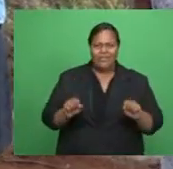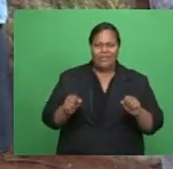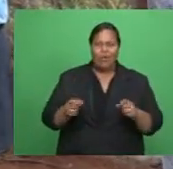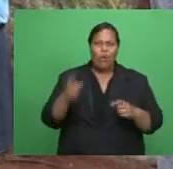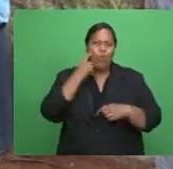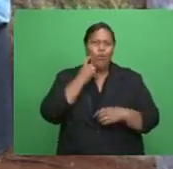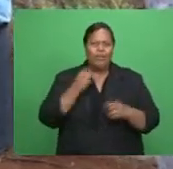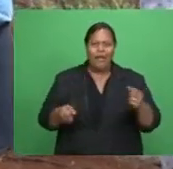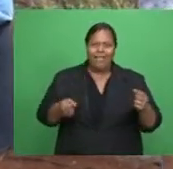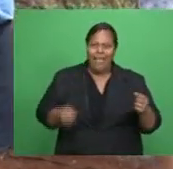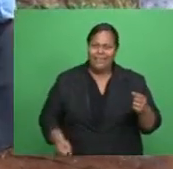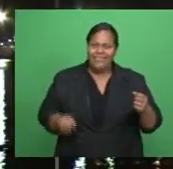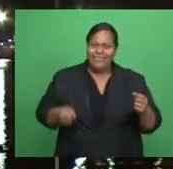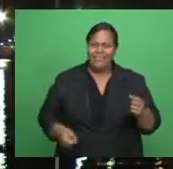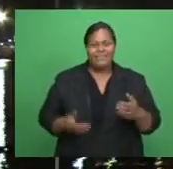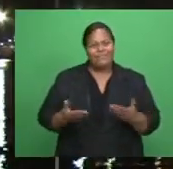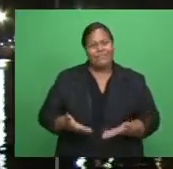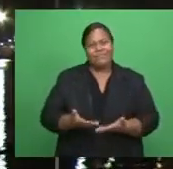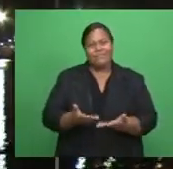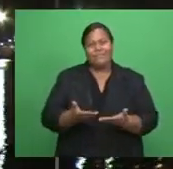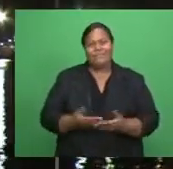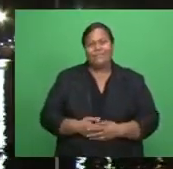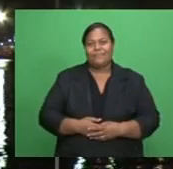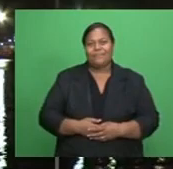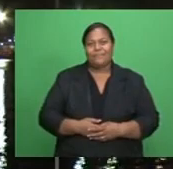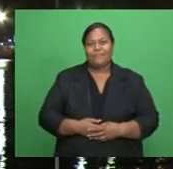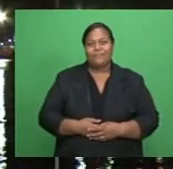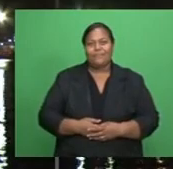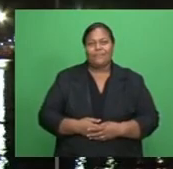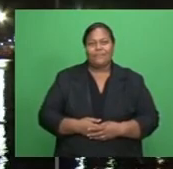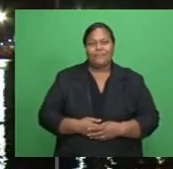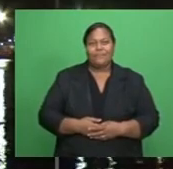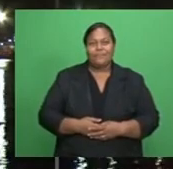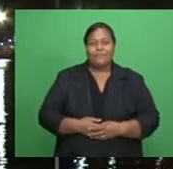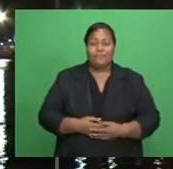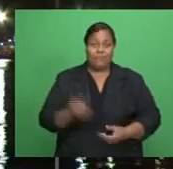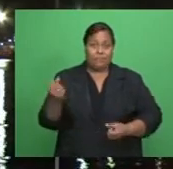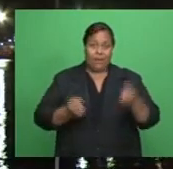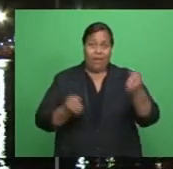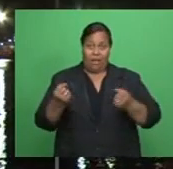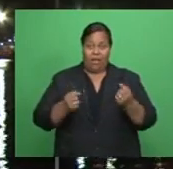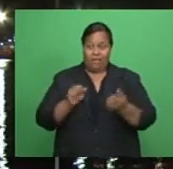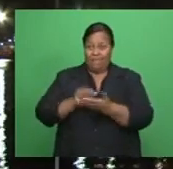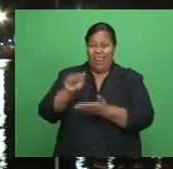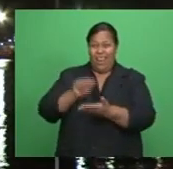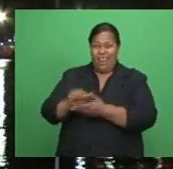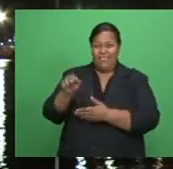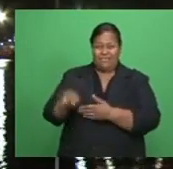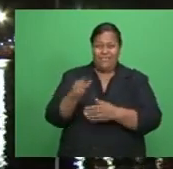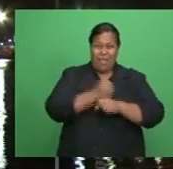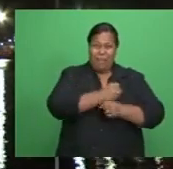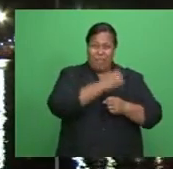Turangaiviu, FBC News. Motor vehicle dealer Asker Motors anticipates increased spending by the government to help